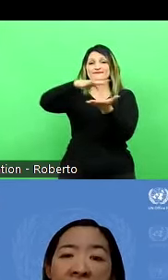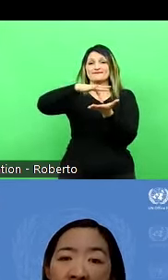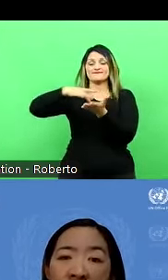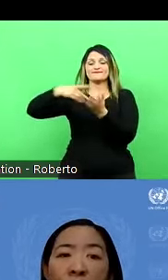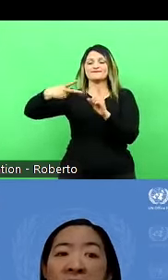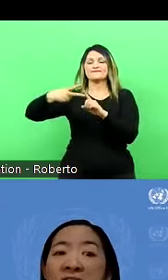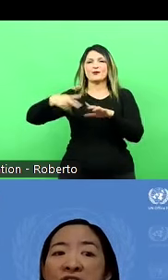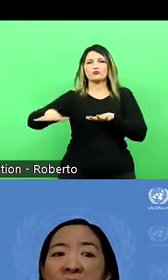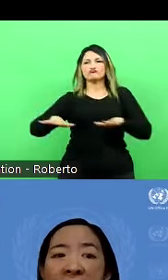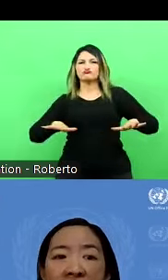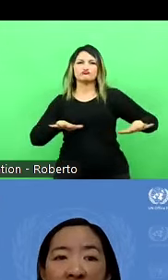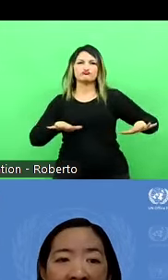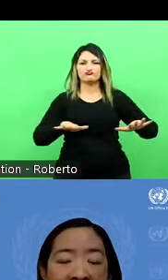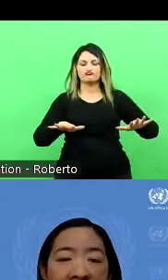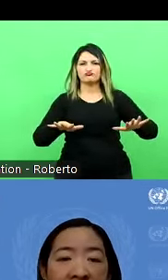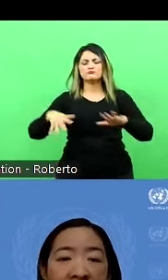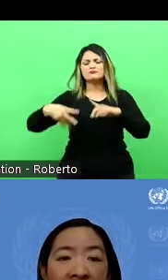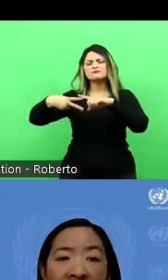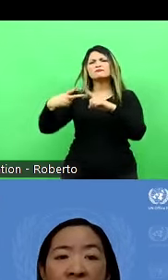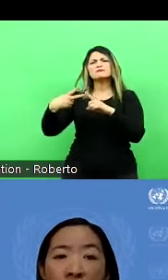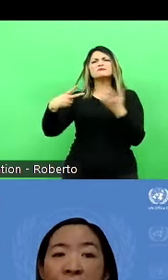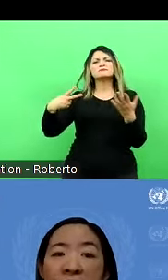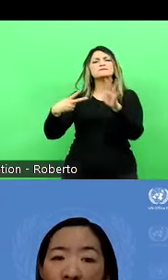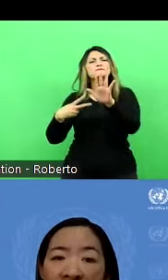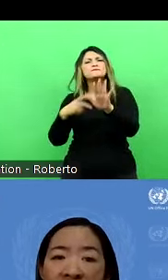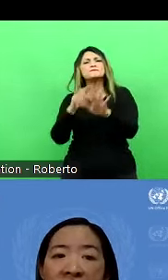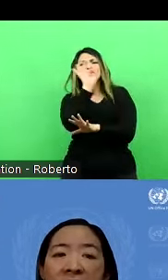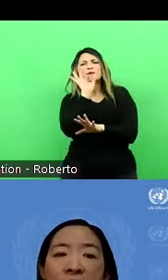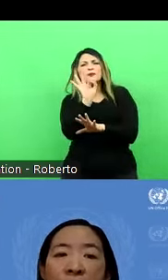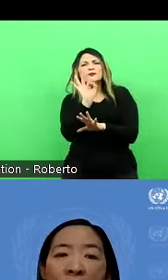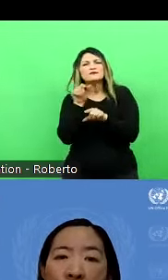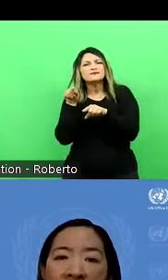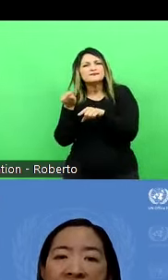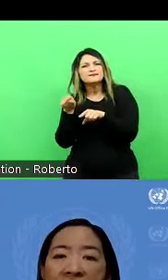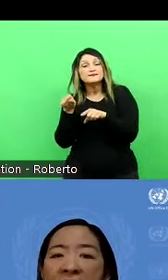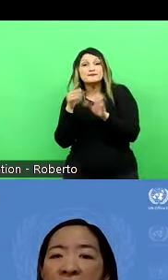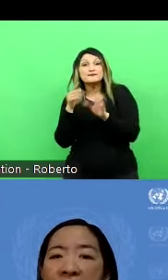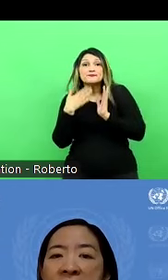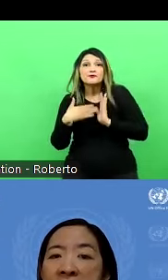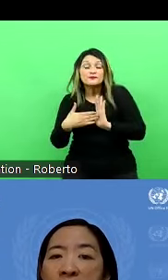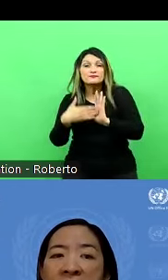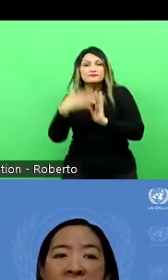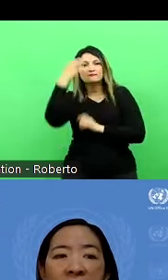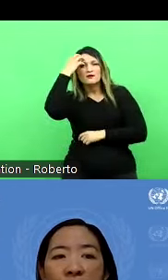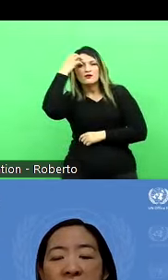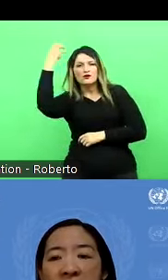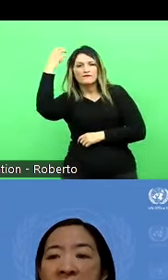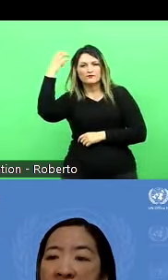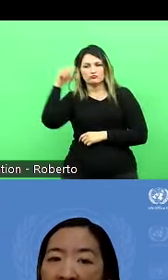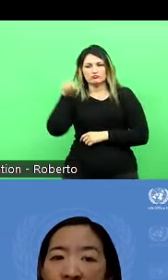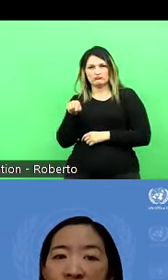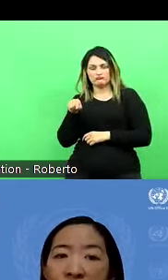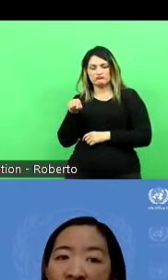government level with decision-making capacity and adequate resources to coordinate and address disability inclusion